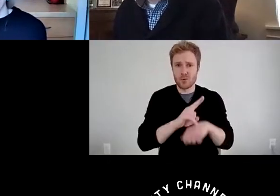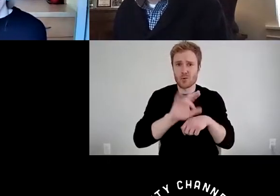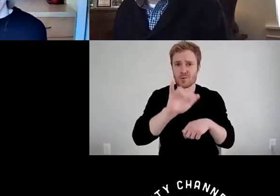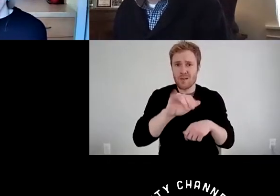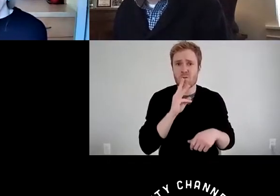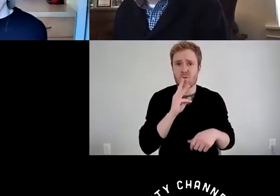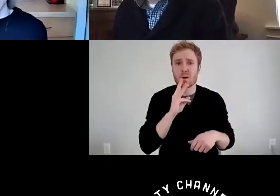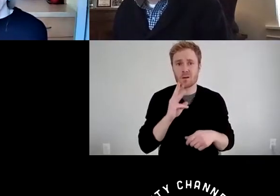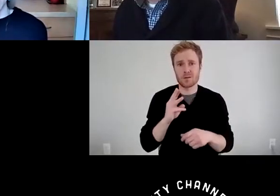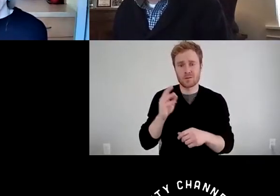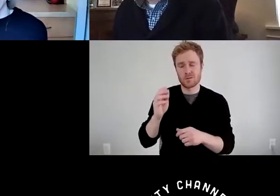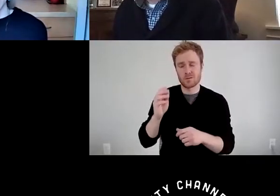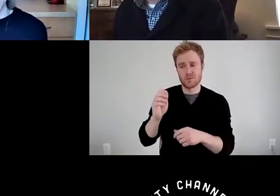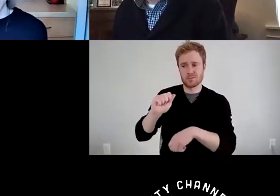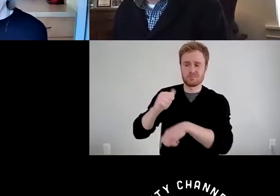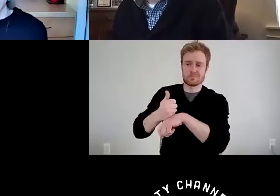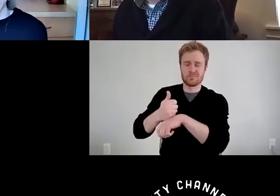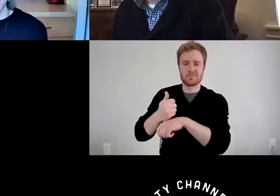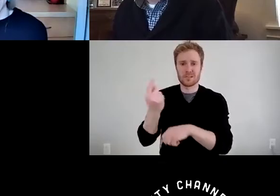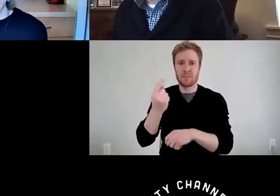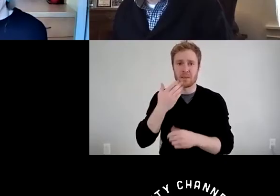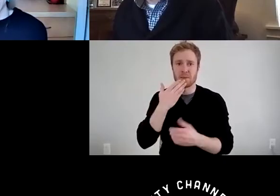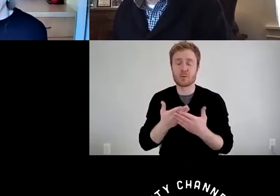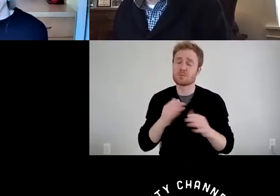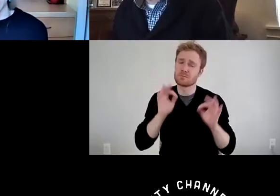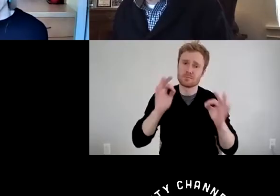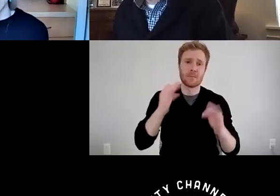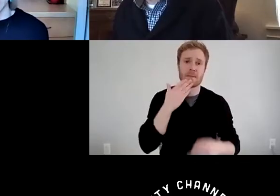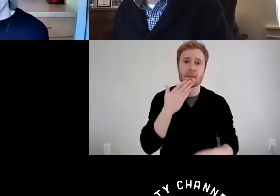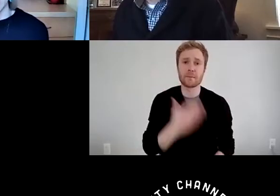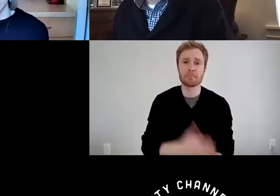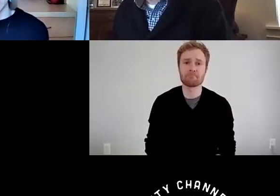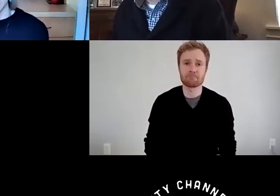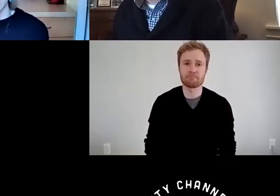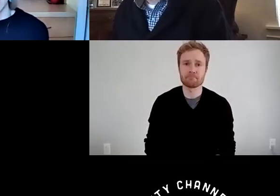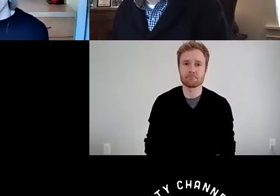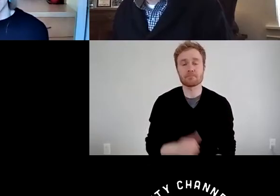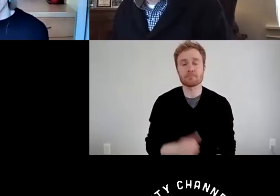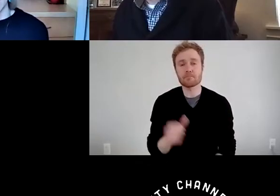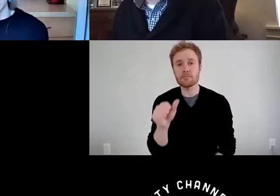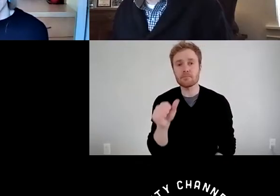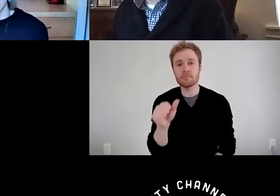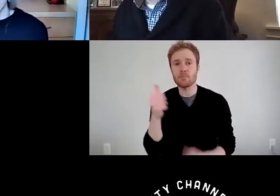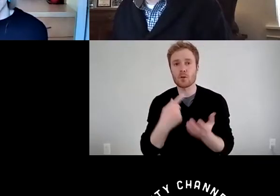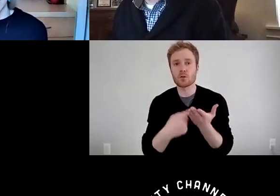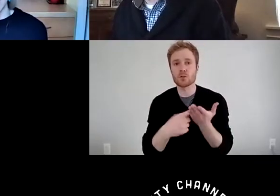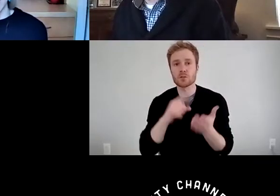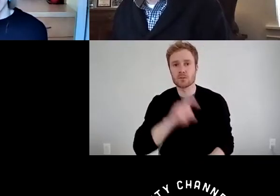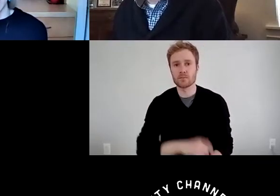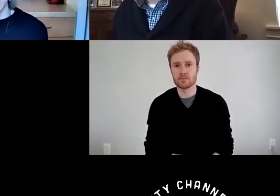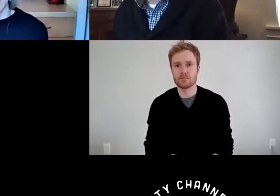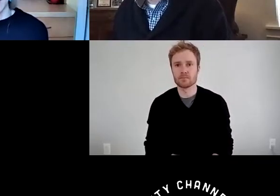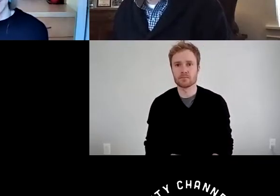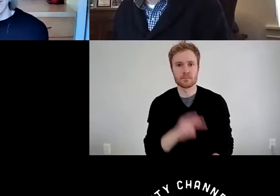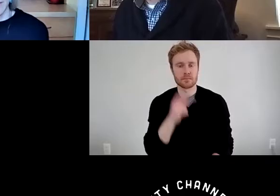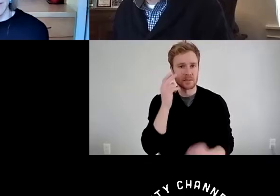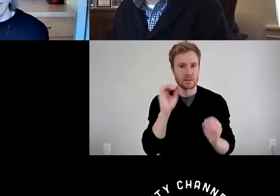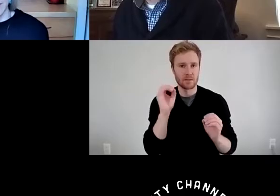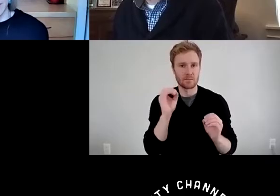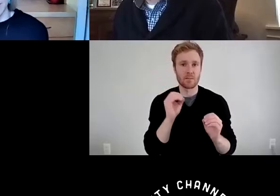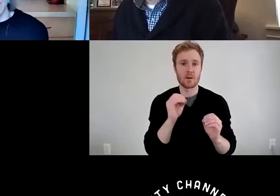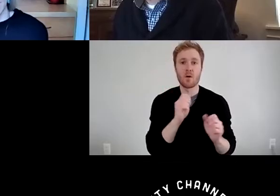taking a park that wants to be a pond and managing it a little bit. Right. No, that's great. That's great. That's always interesting to me